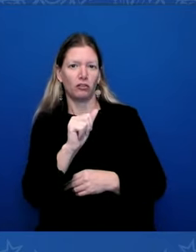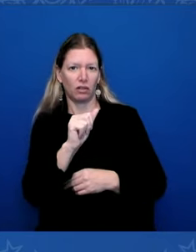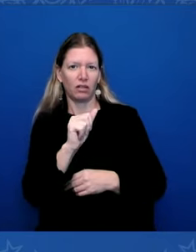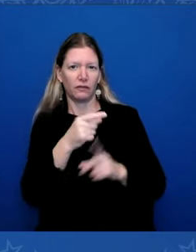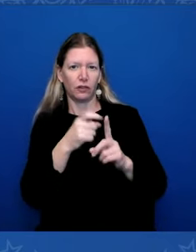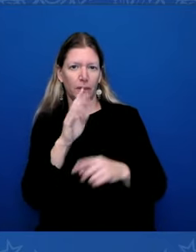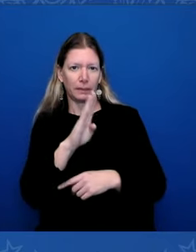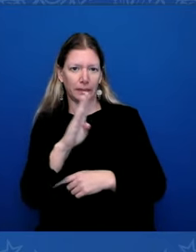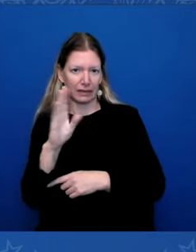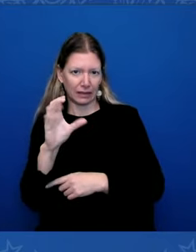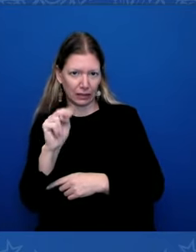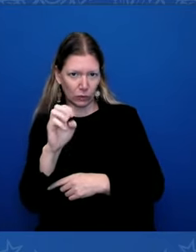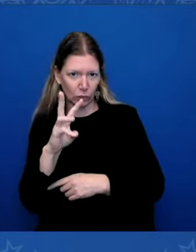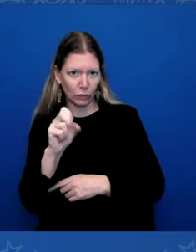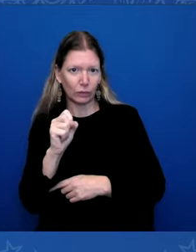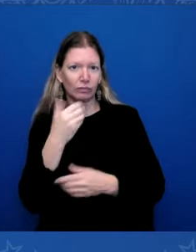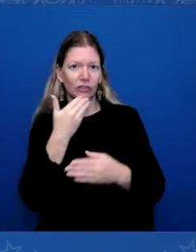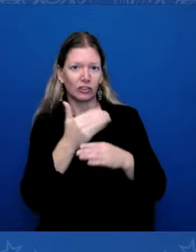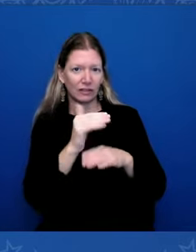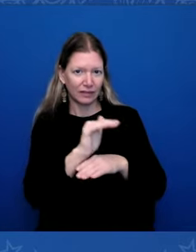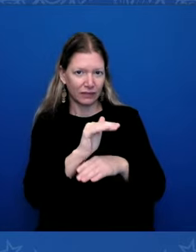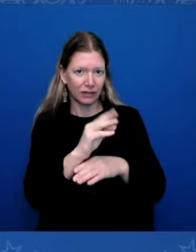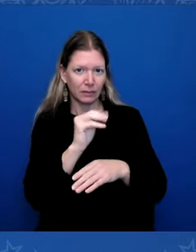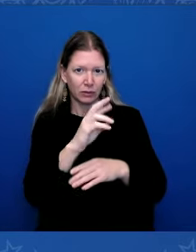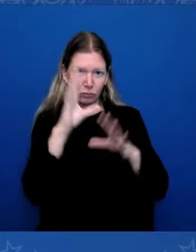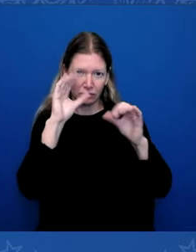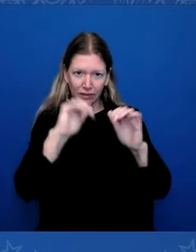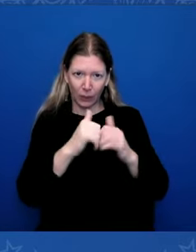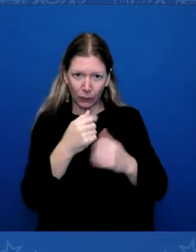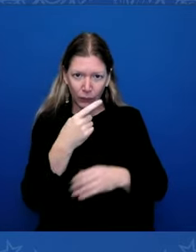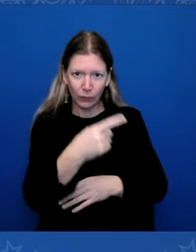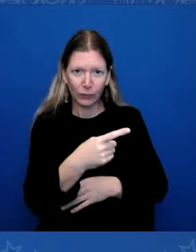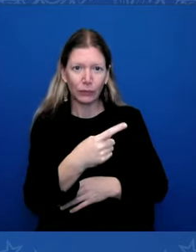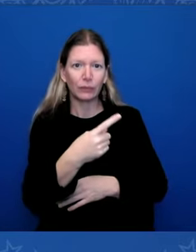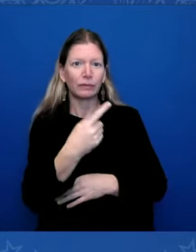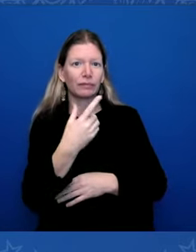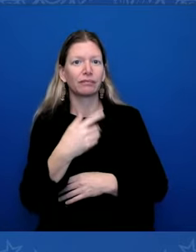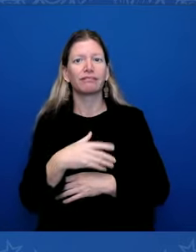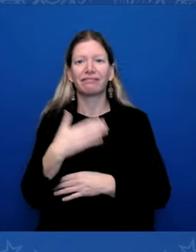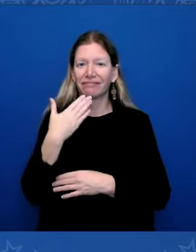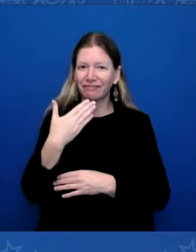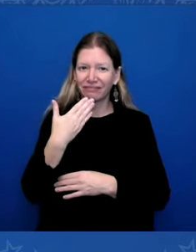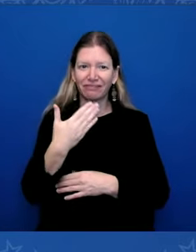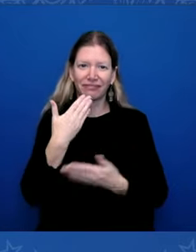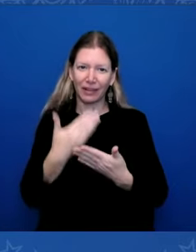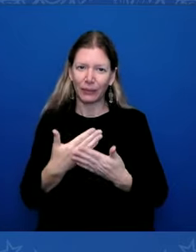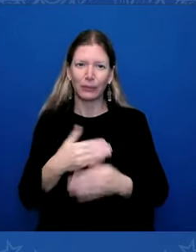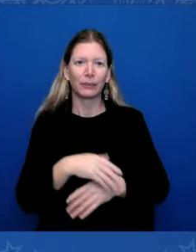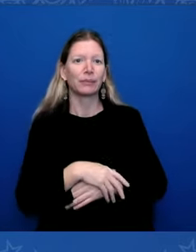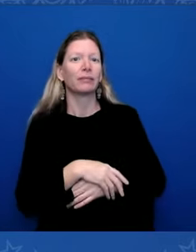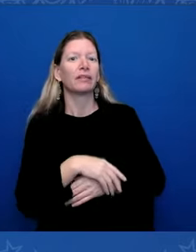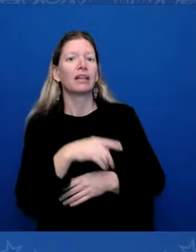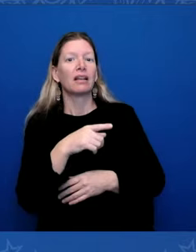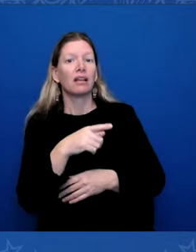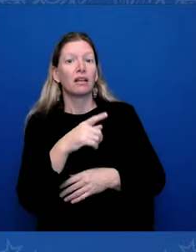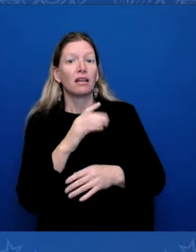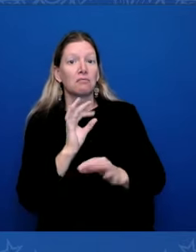Good. These five-day trips around the world are no problem. I can imagine. It is evening. I'd like to remind you.